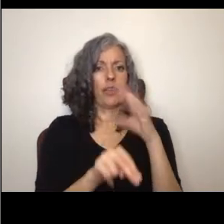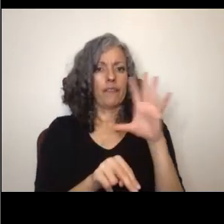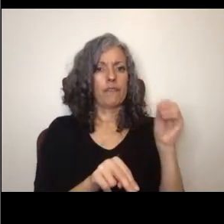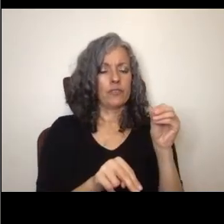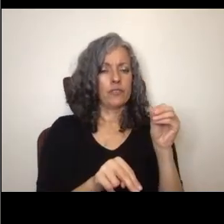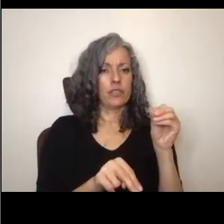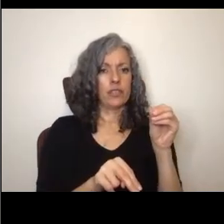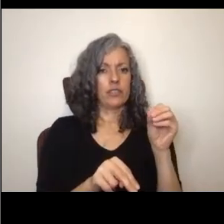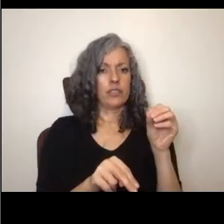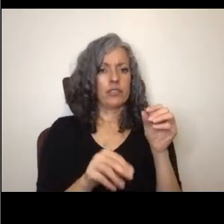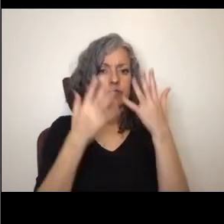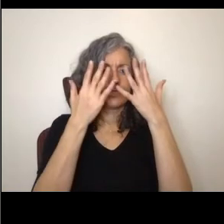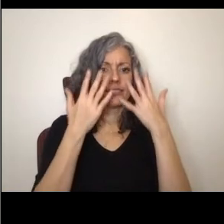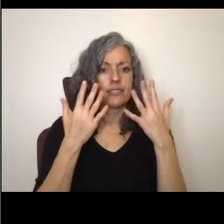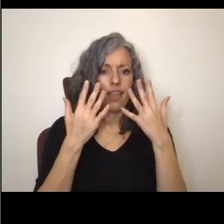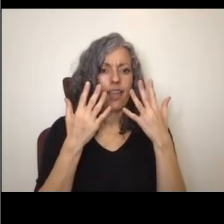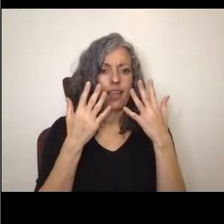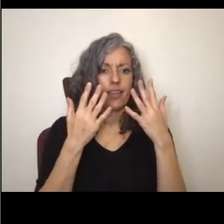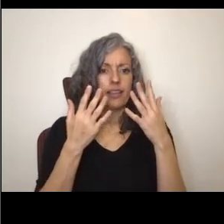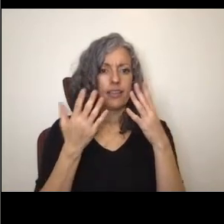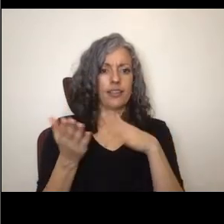want to adjourn in their memory today.